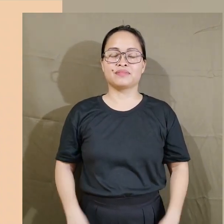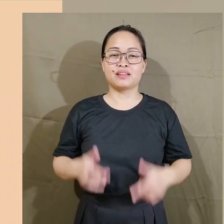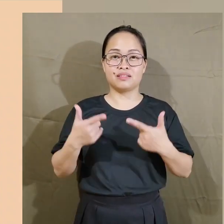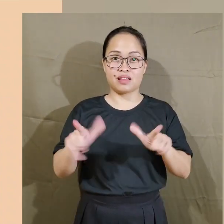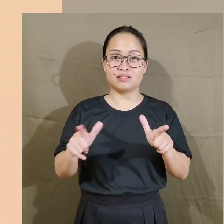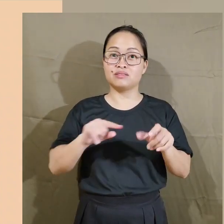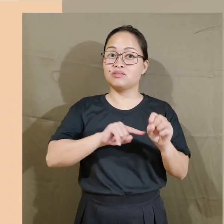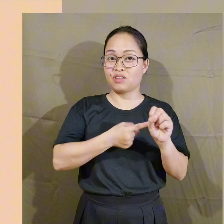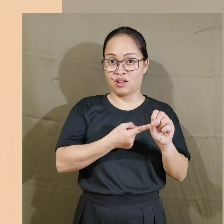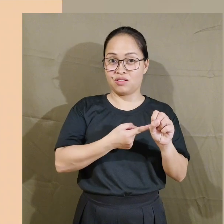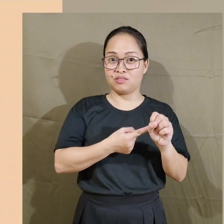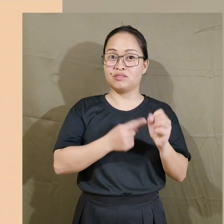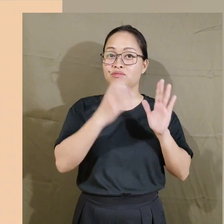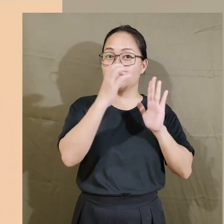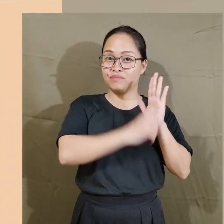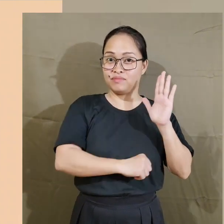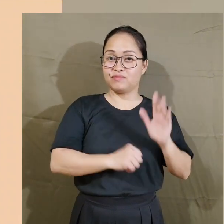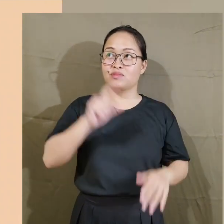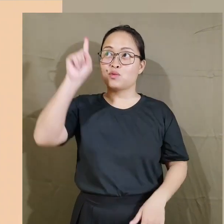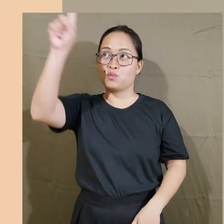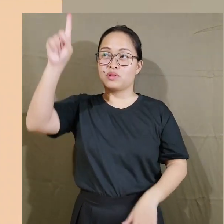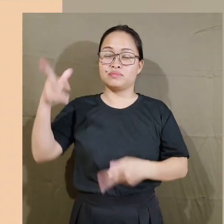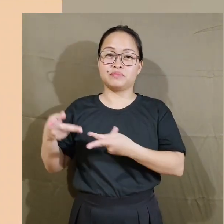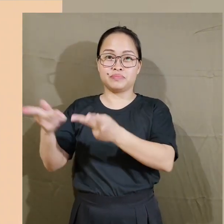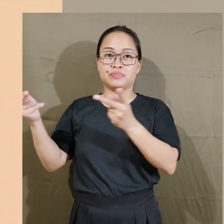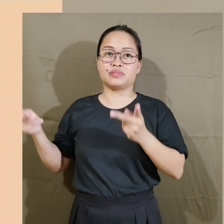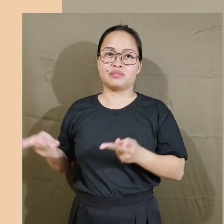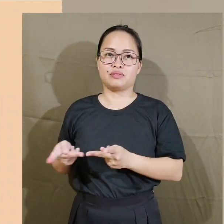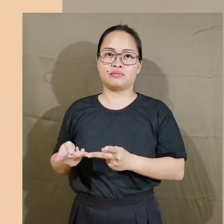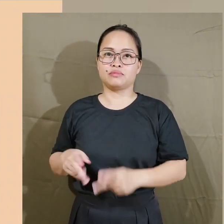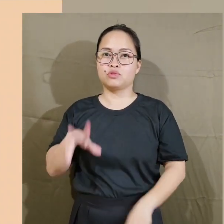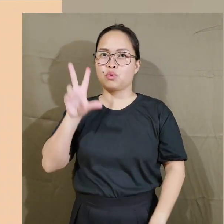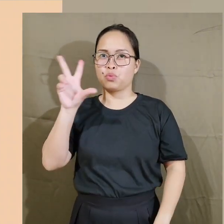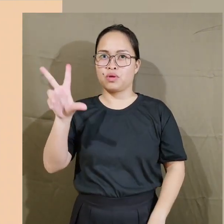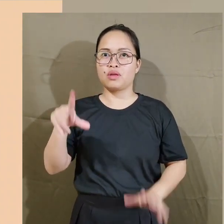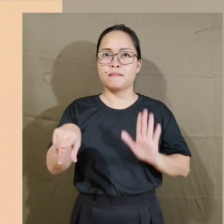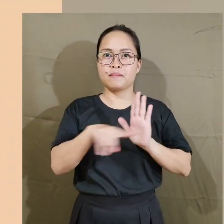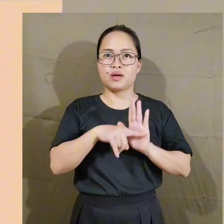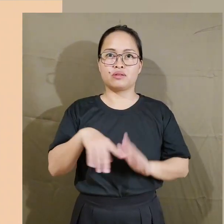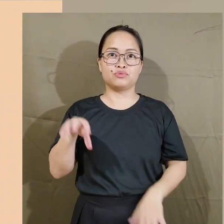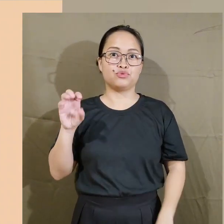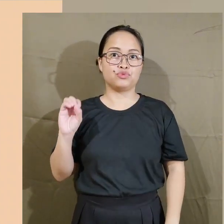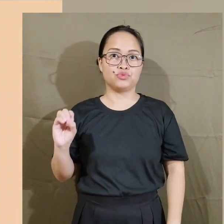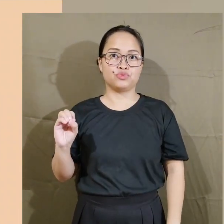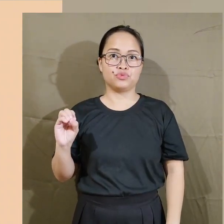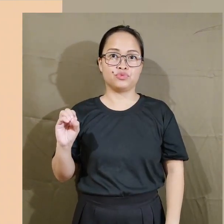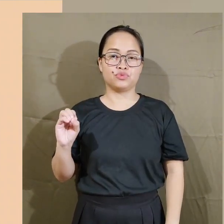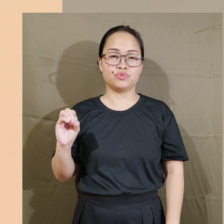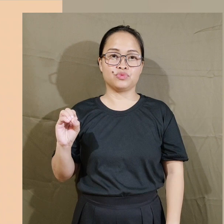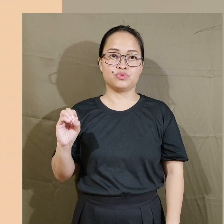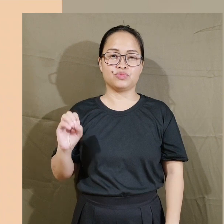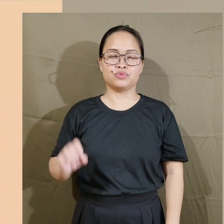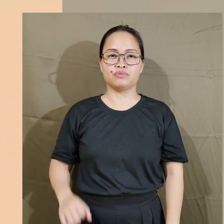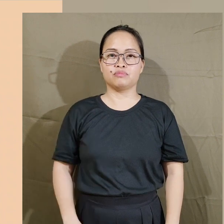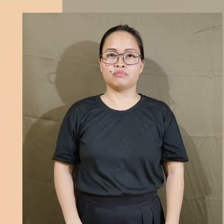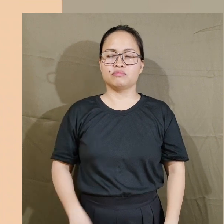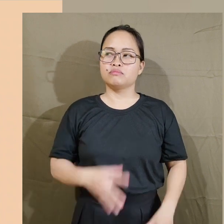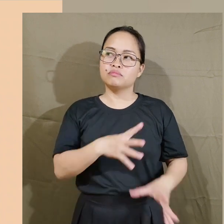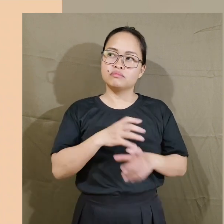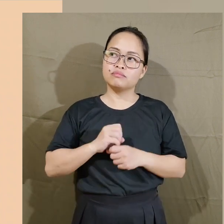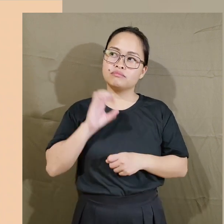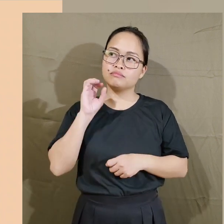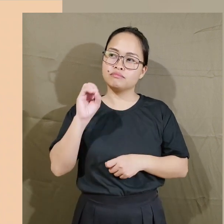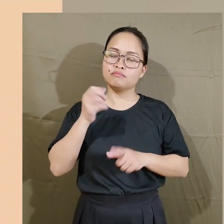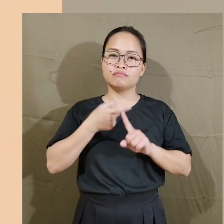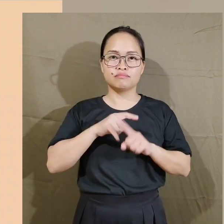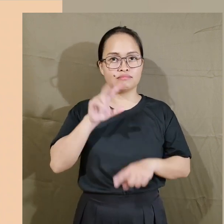And let's start subtracting in ones place. 3 minus 0, if we take